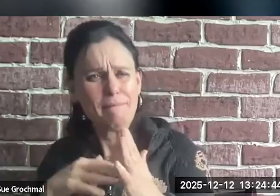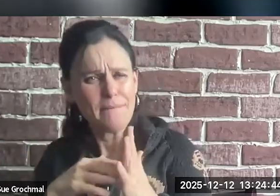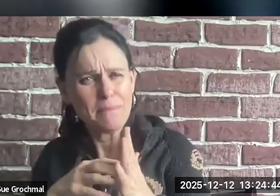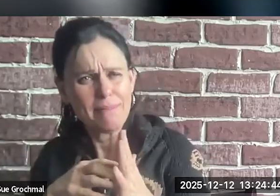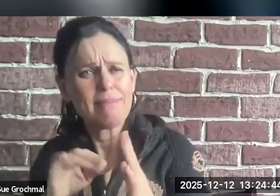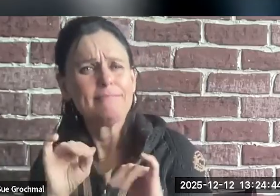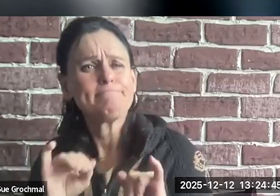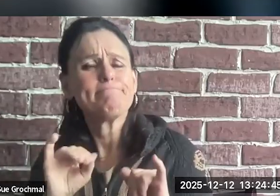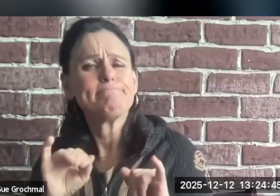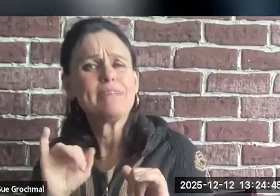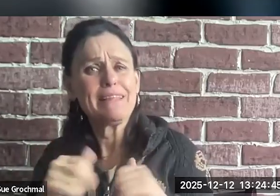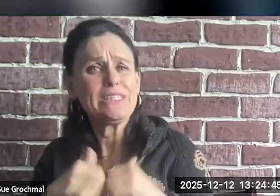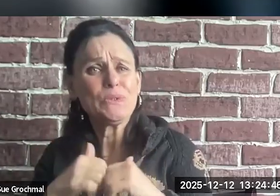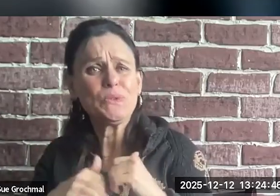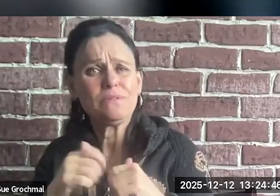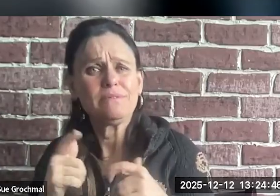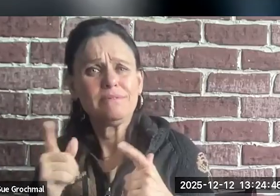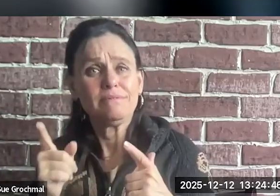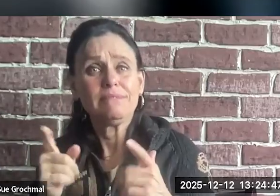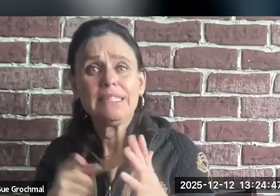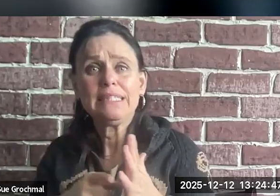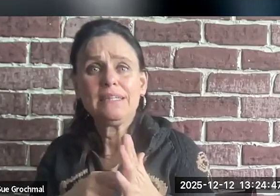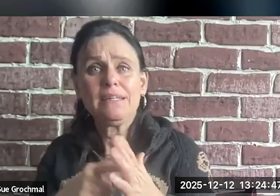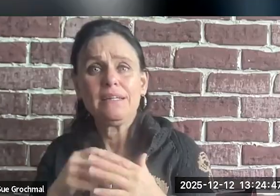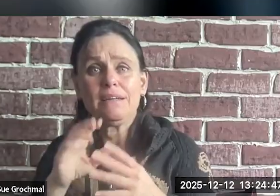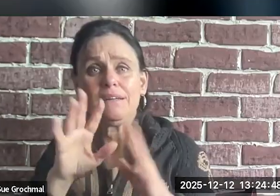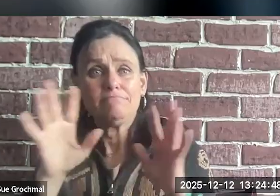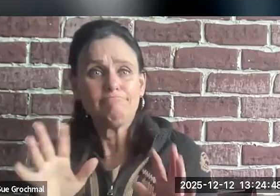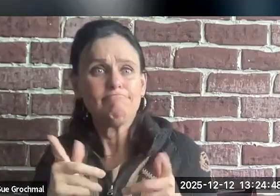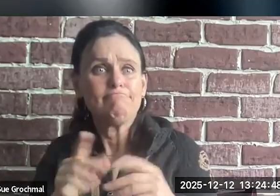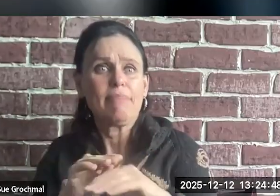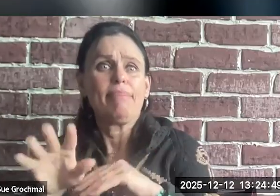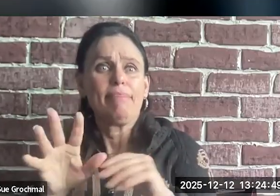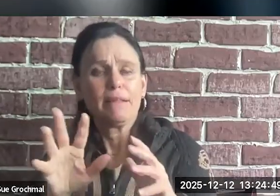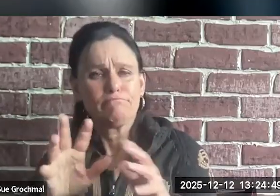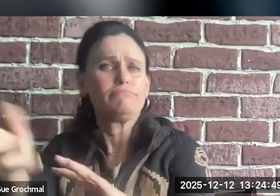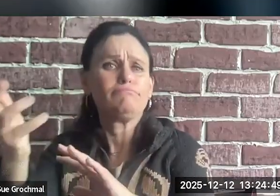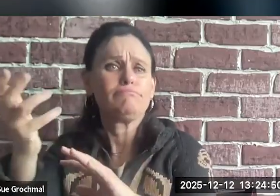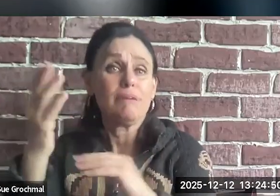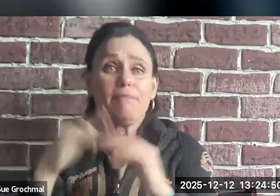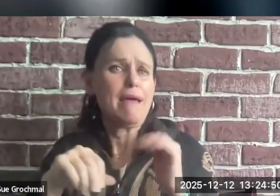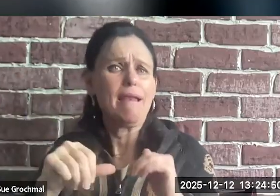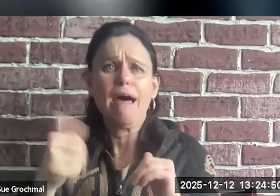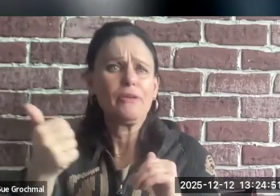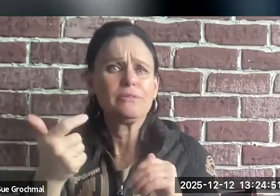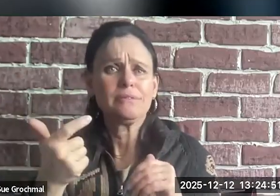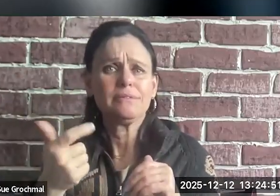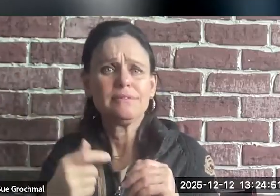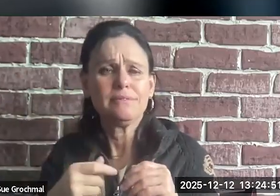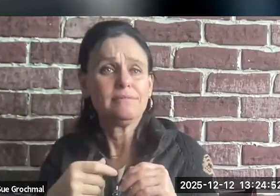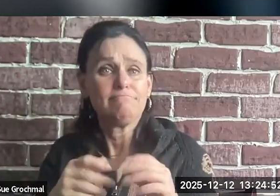know that people with disabilities are made precarious by climate change disproportionately than others, to others